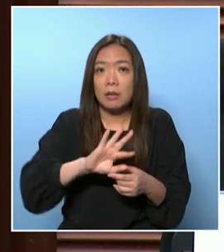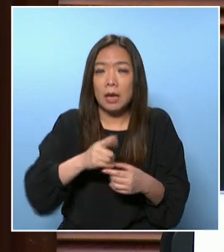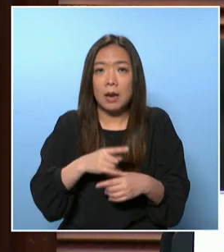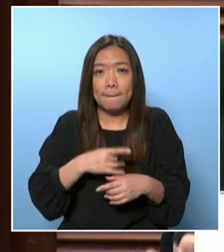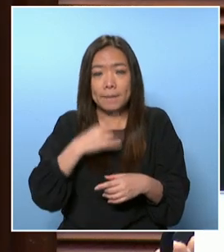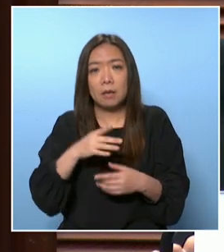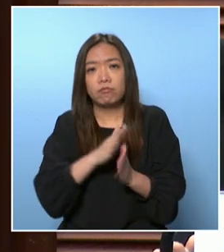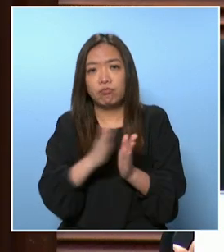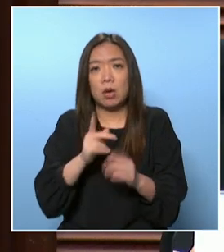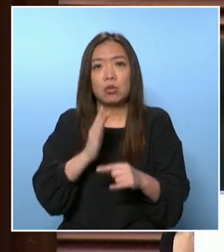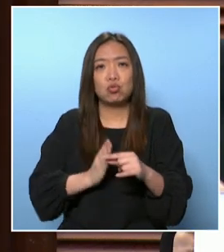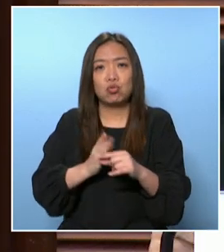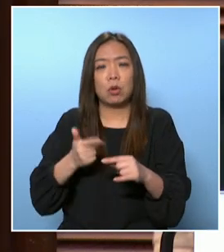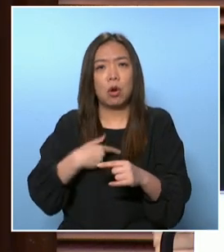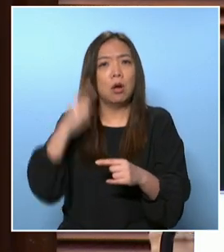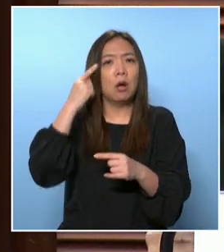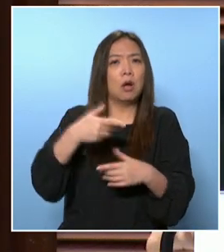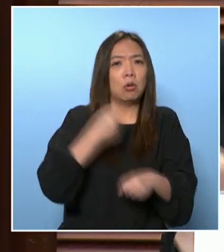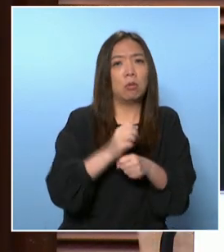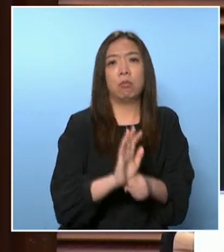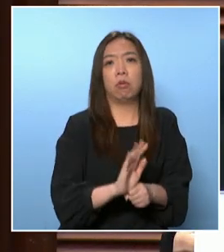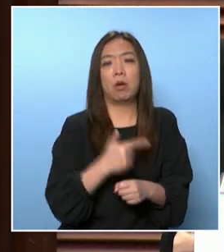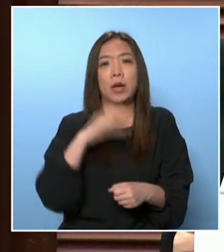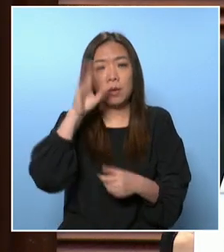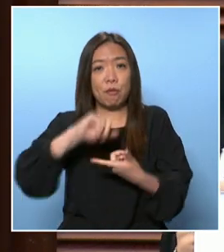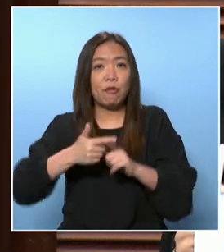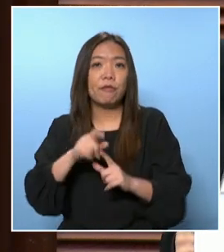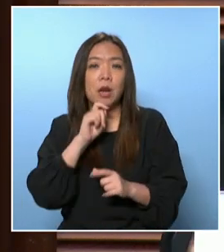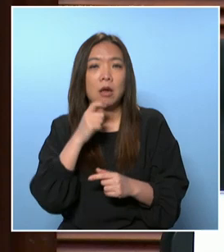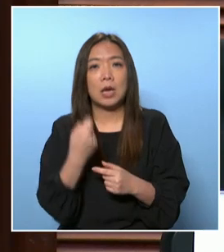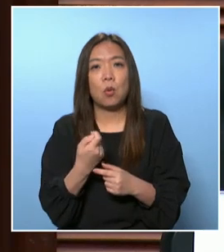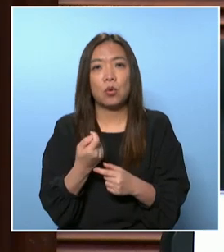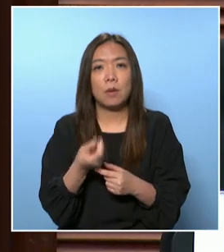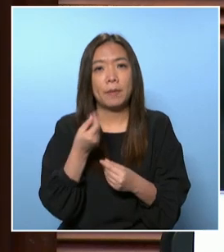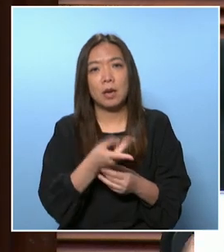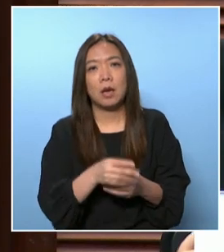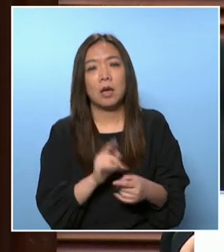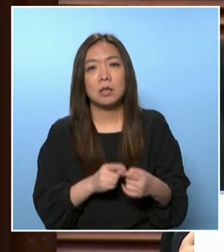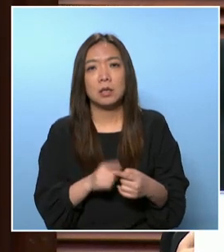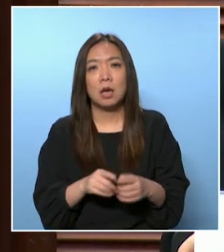point, if one were to revoke the decision, we hope that there will be a mechanism whereby